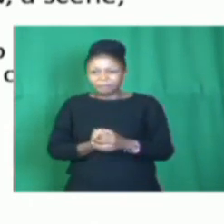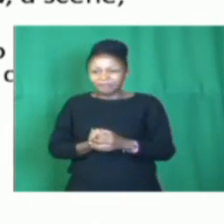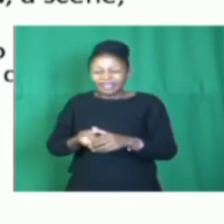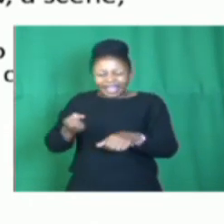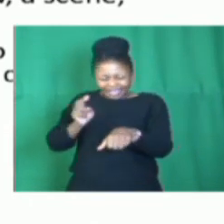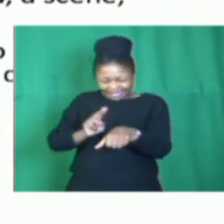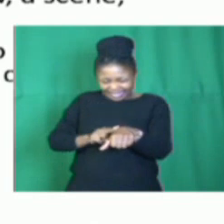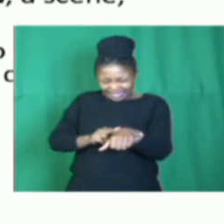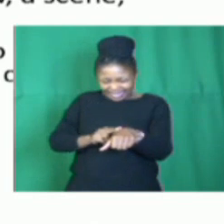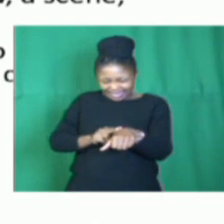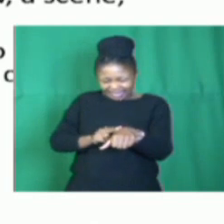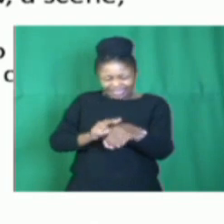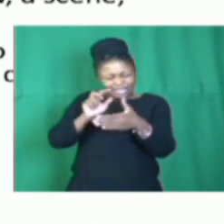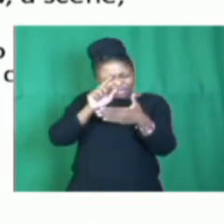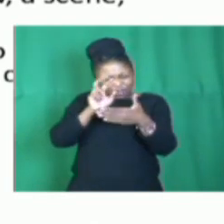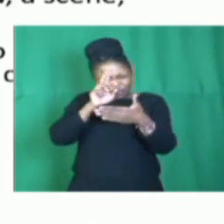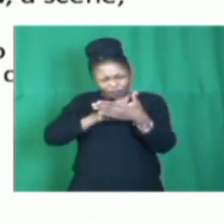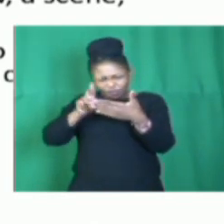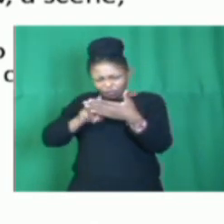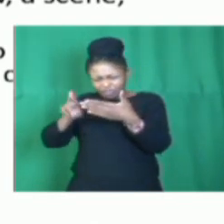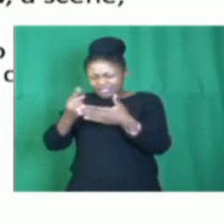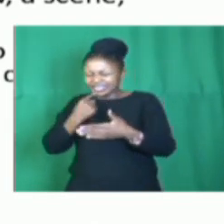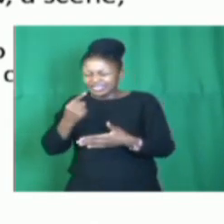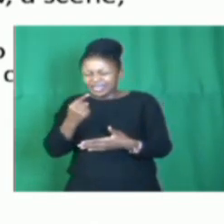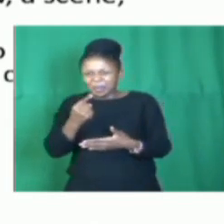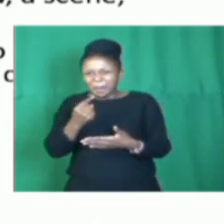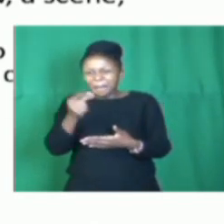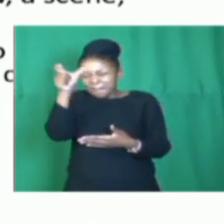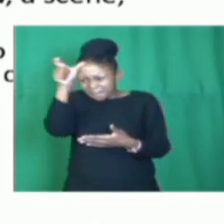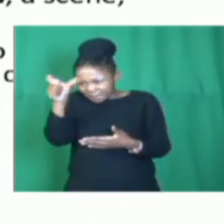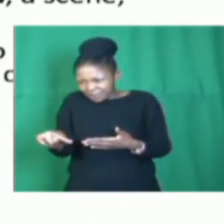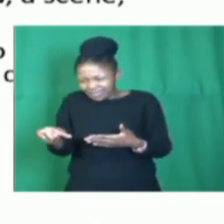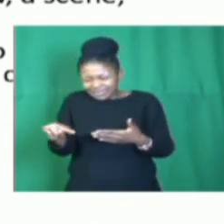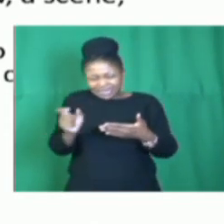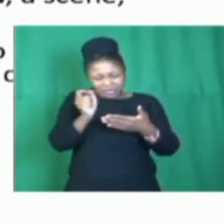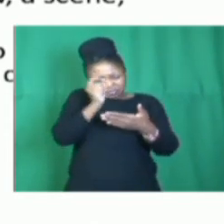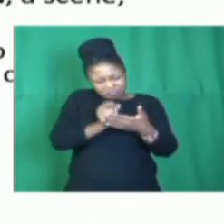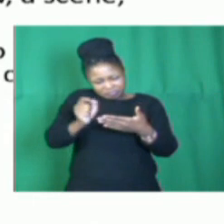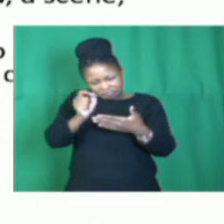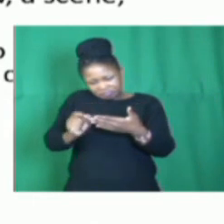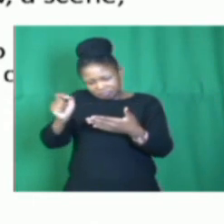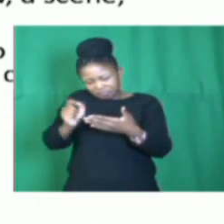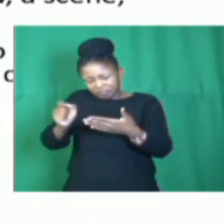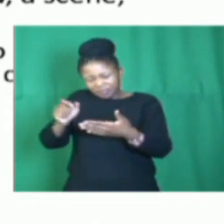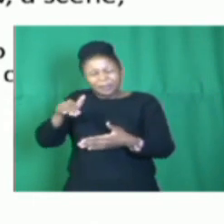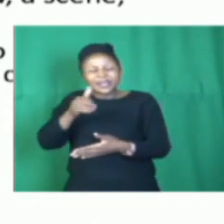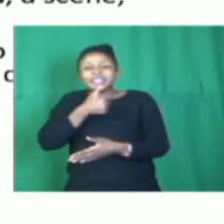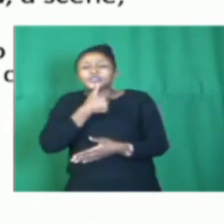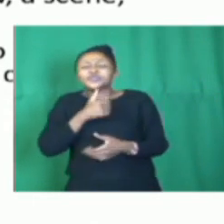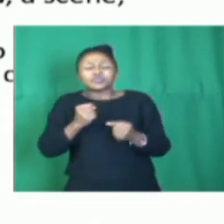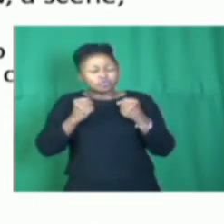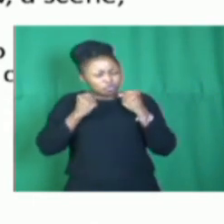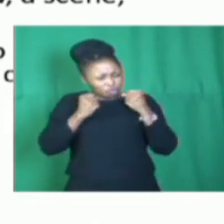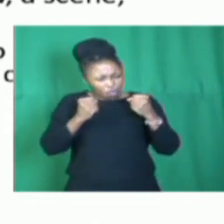composition which requires the writer to make use of what? Strong